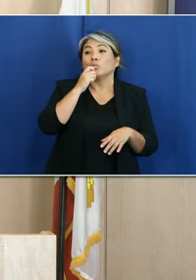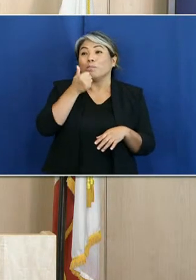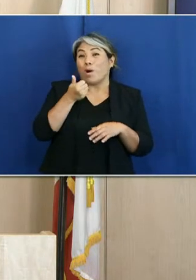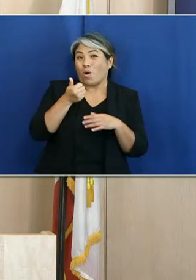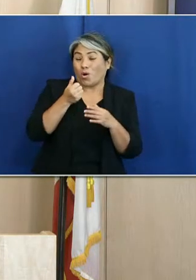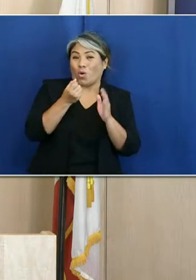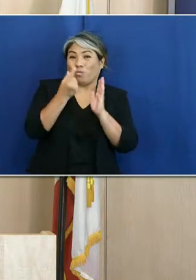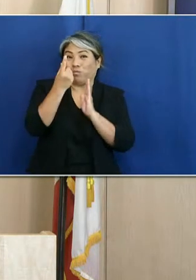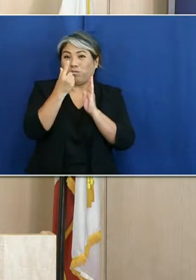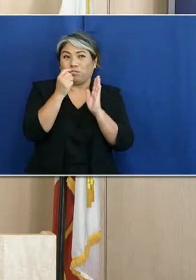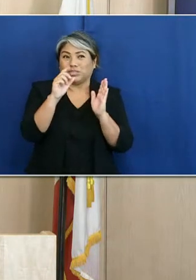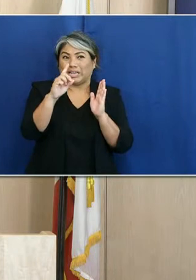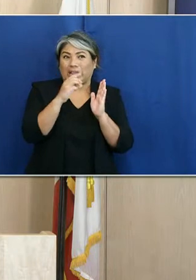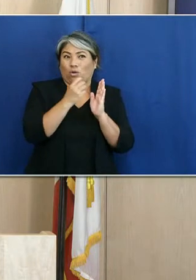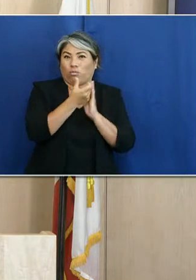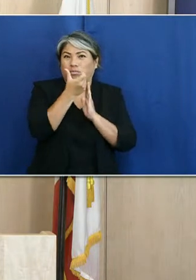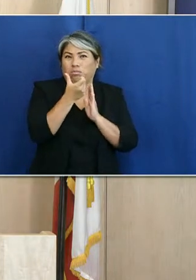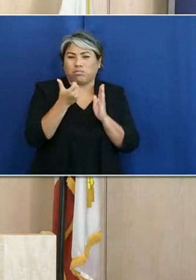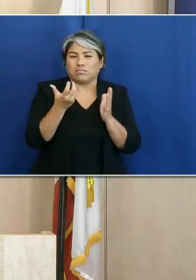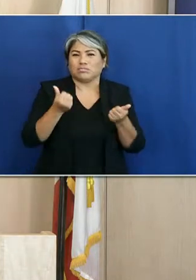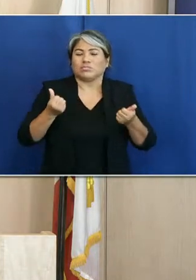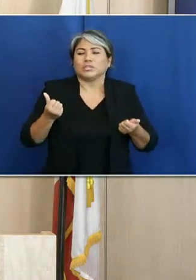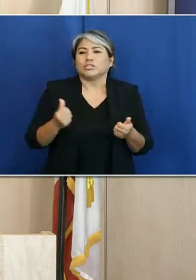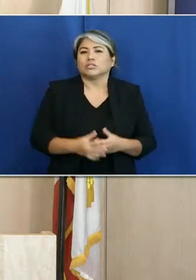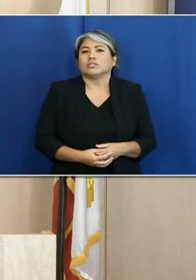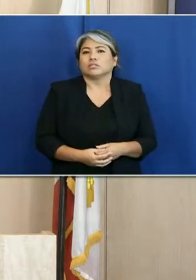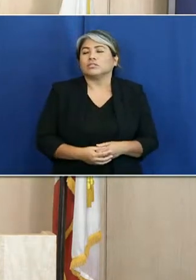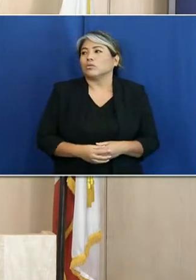Okay, here's Dr. Wooten.